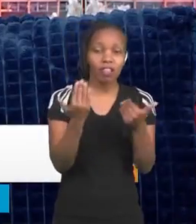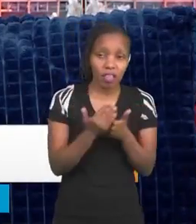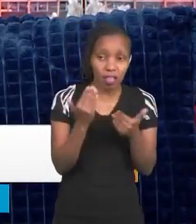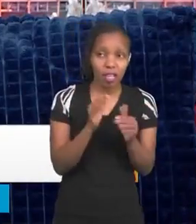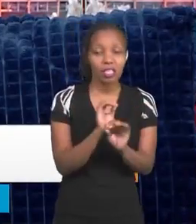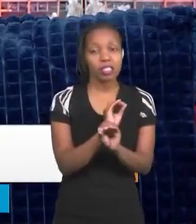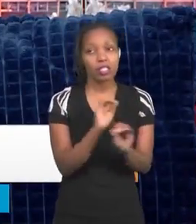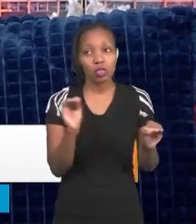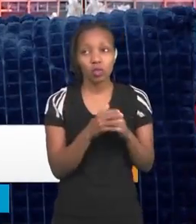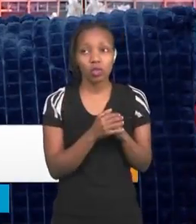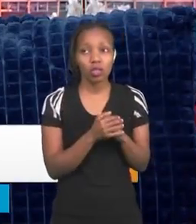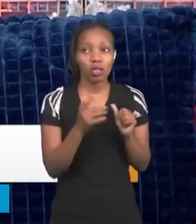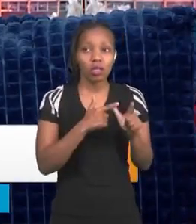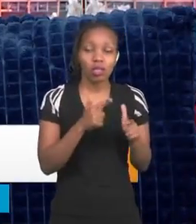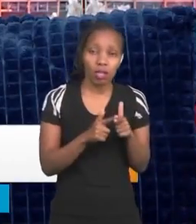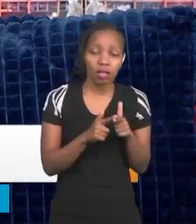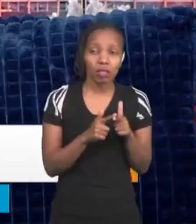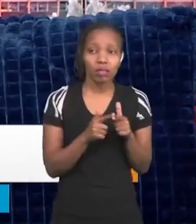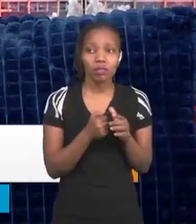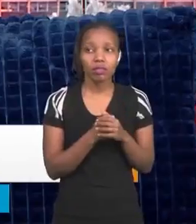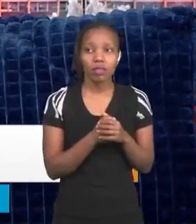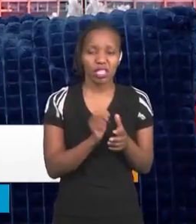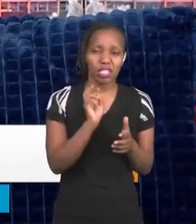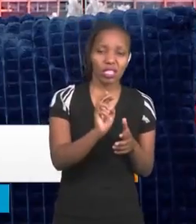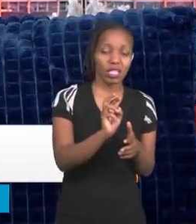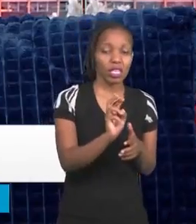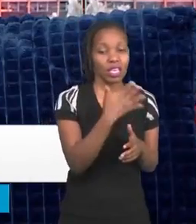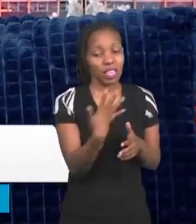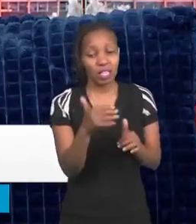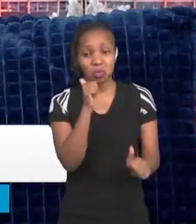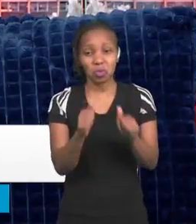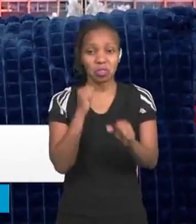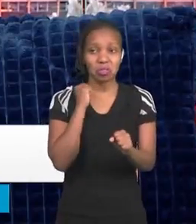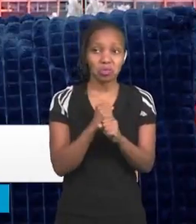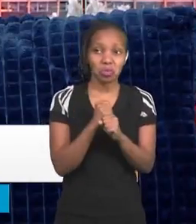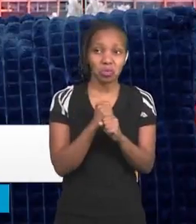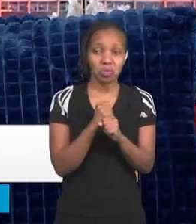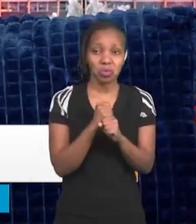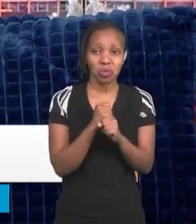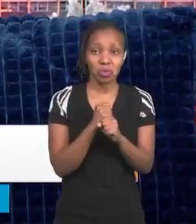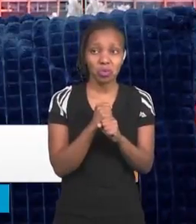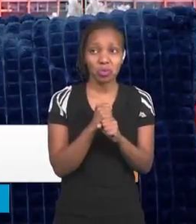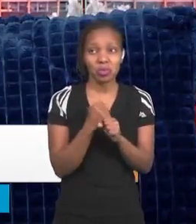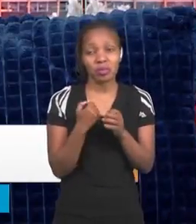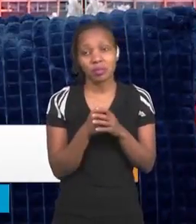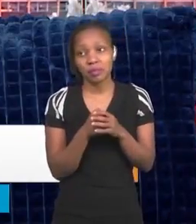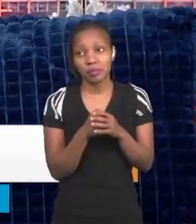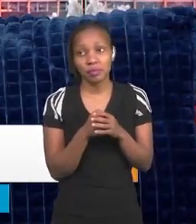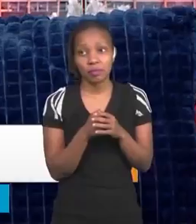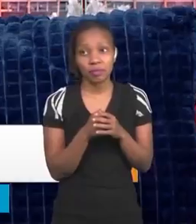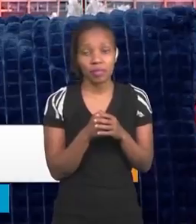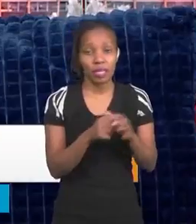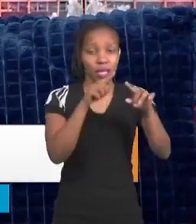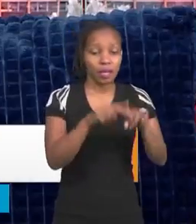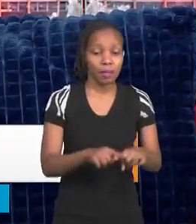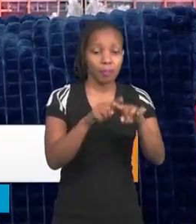parents, then you find that the kind of things that they are going to do, yeah, is going to be depending